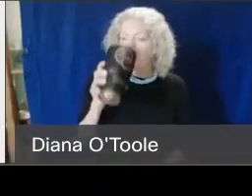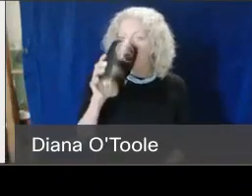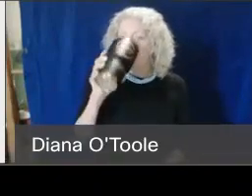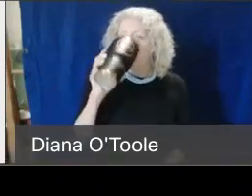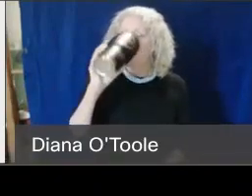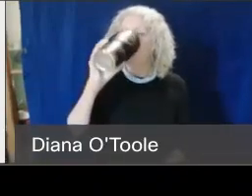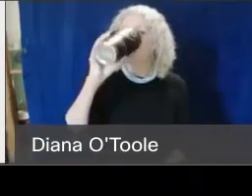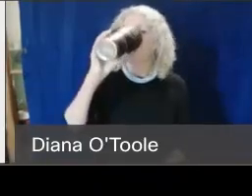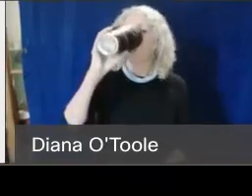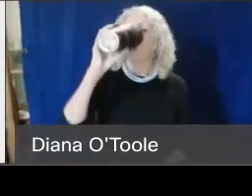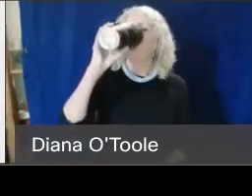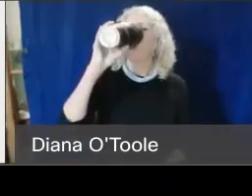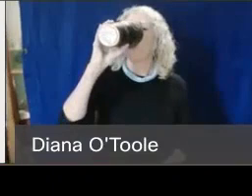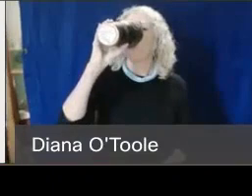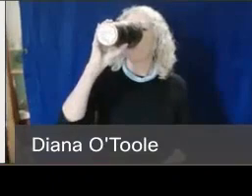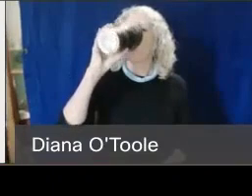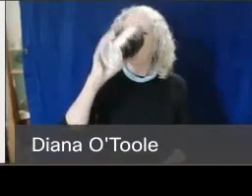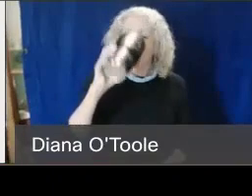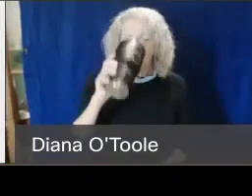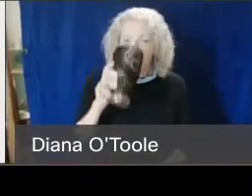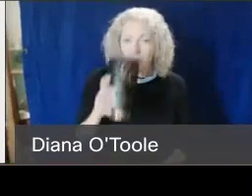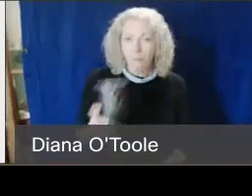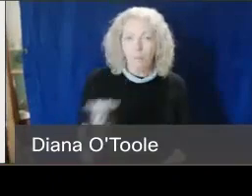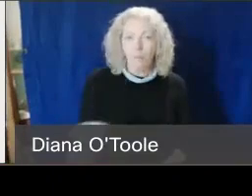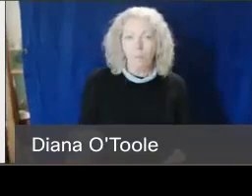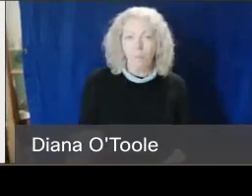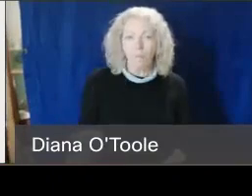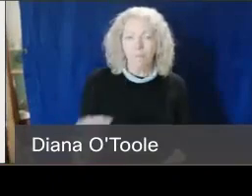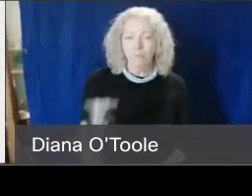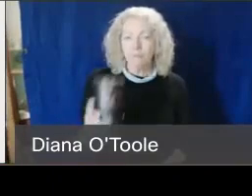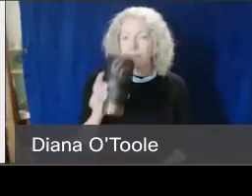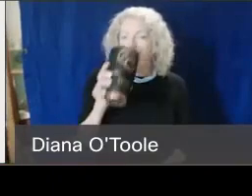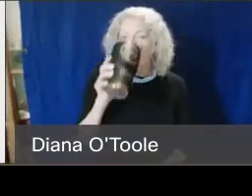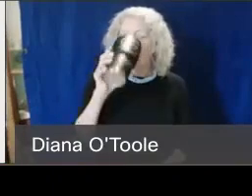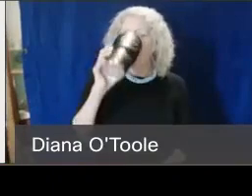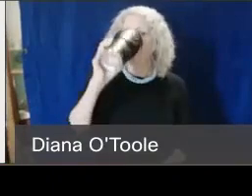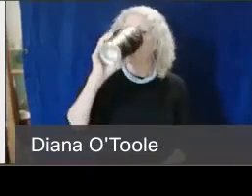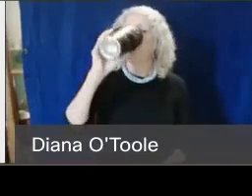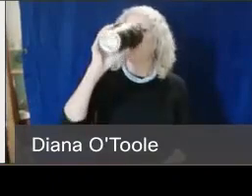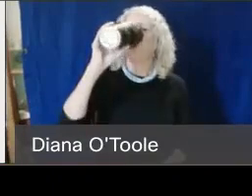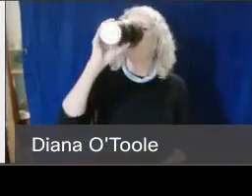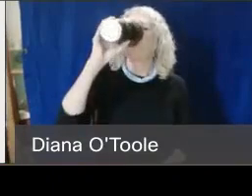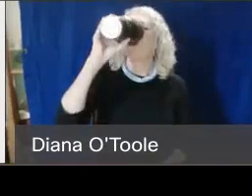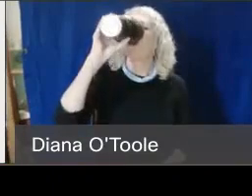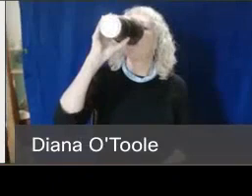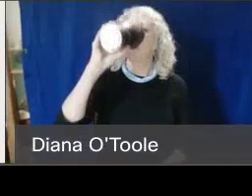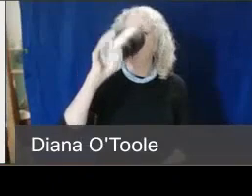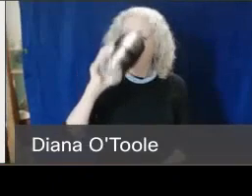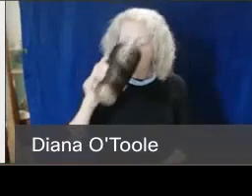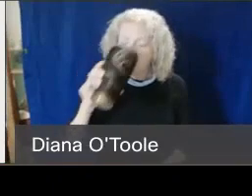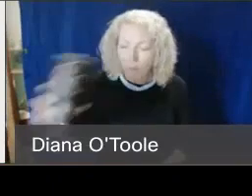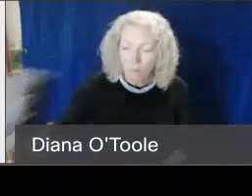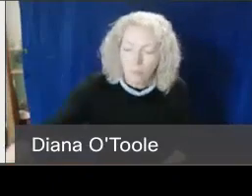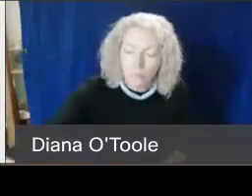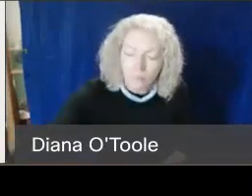We've got a new marketing campaign that's out, and most of these marketing campaigns we're doing are digital campaigns, and they are very